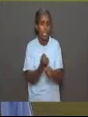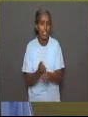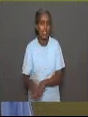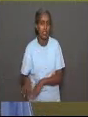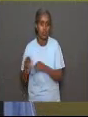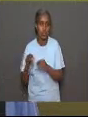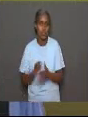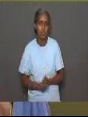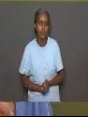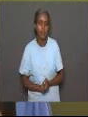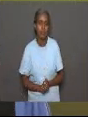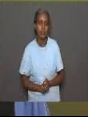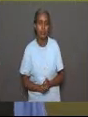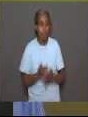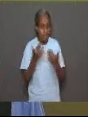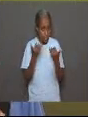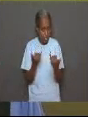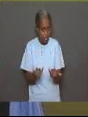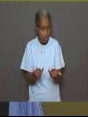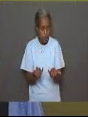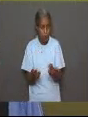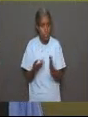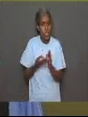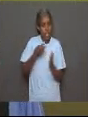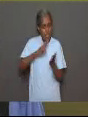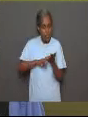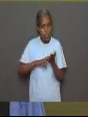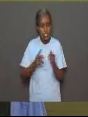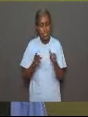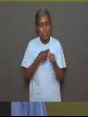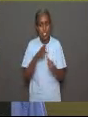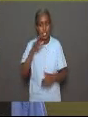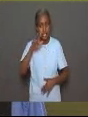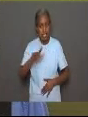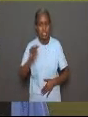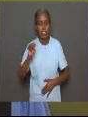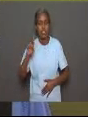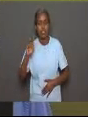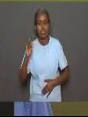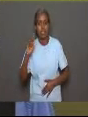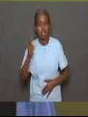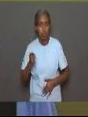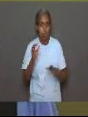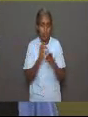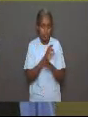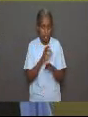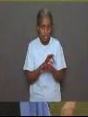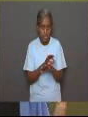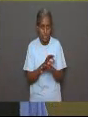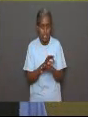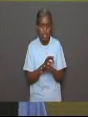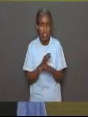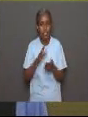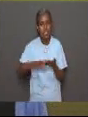students. Now that we have reviewed the first 3 trigonometric functions, let